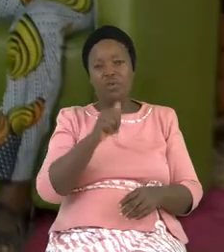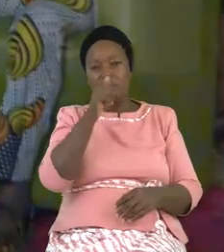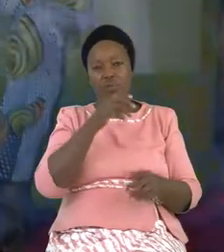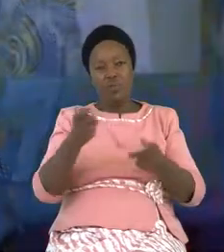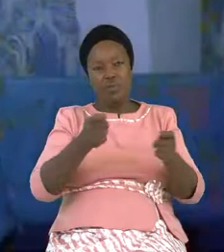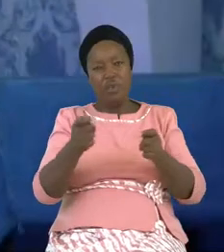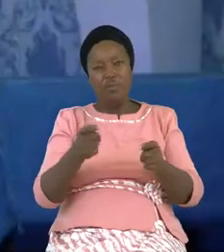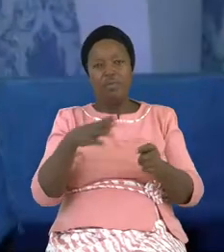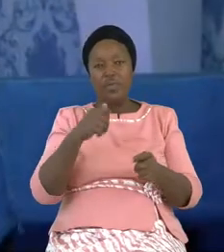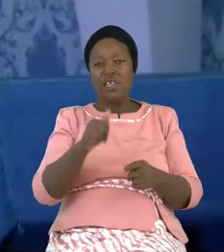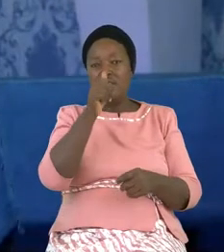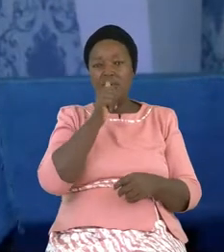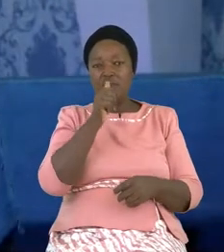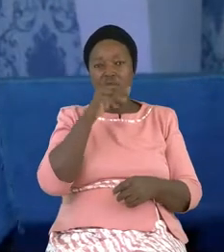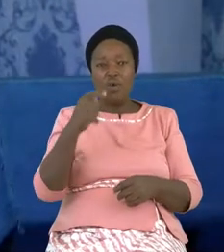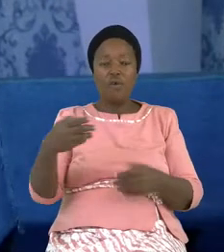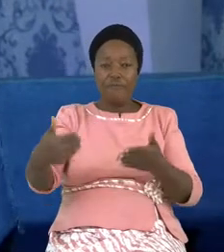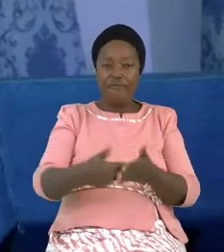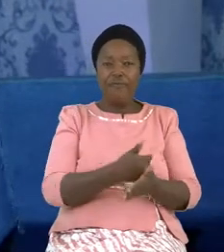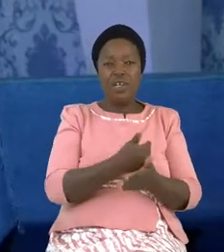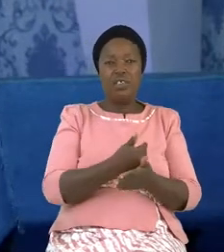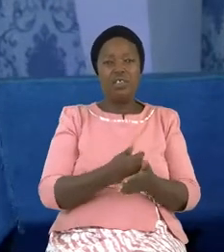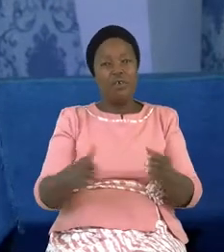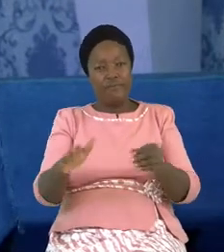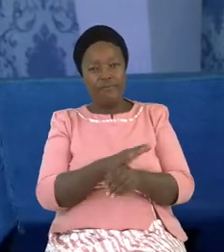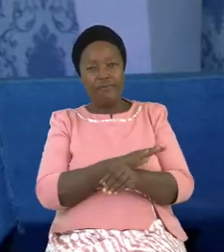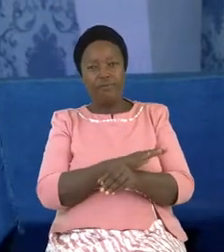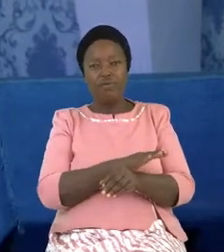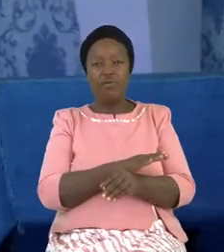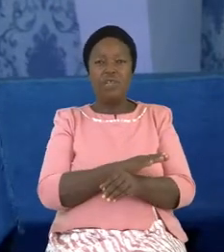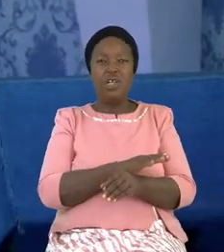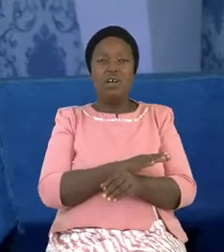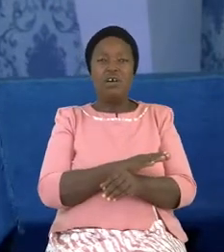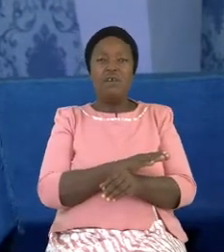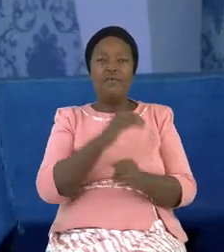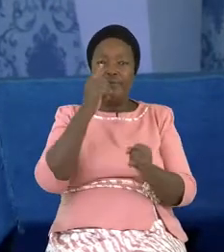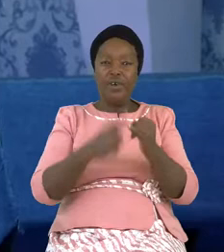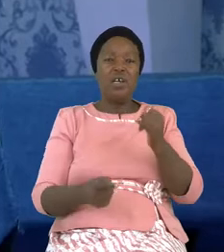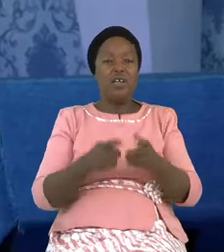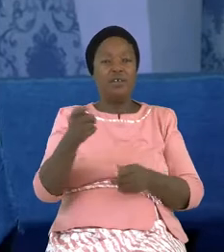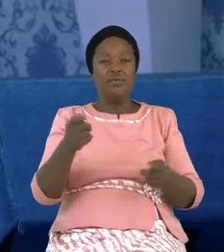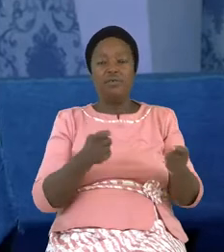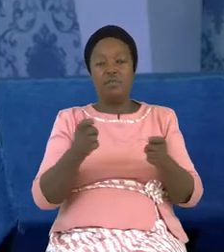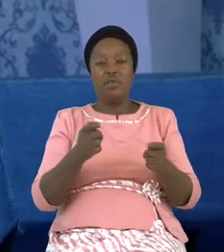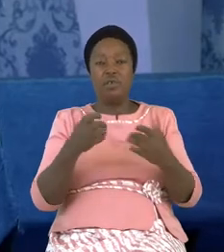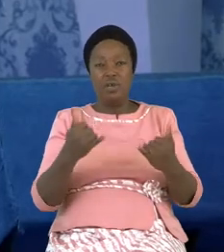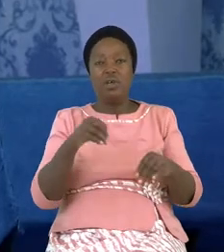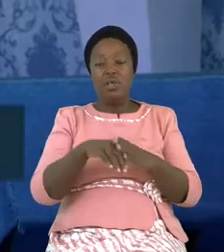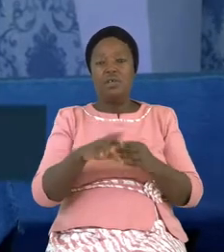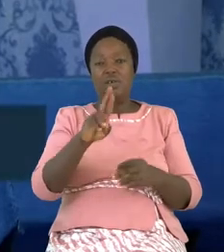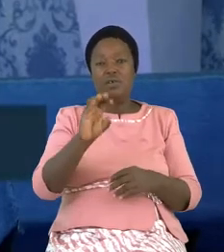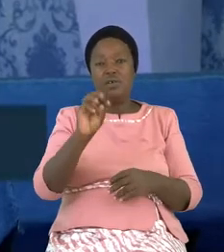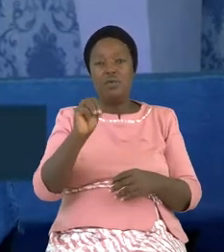of fresh, full, final dominion. Look at Romans chapter 8. I'm reading from